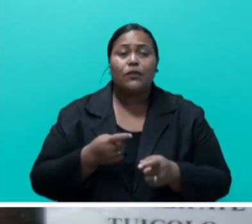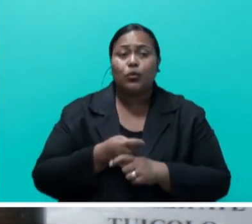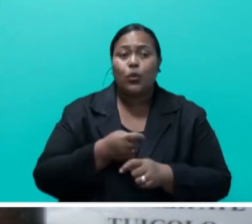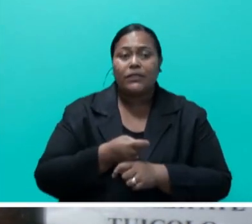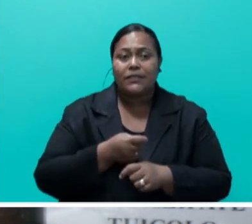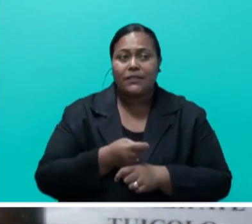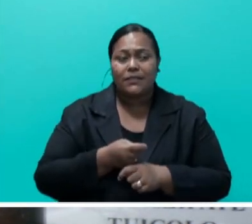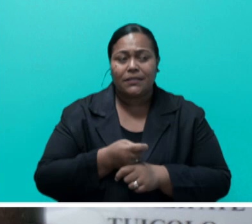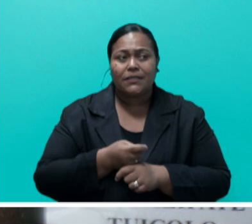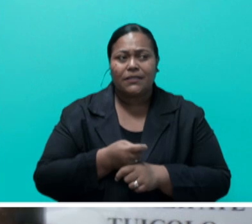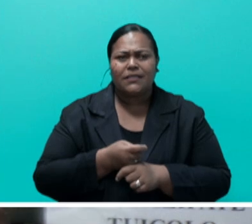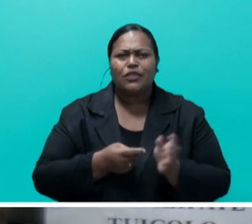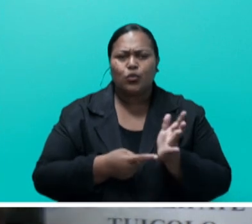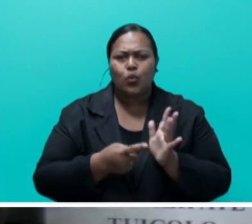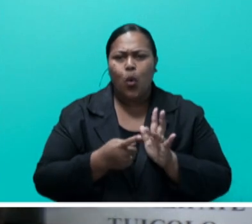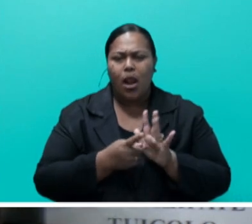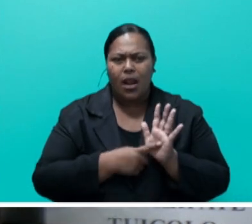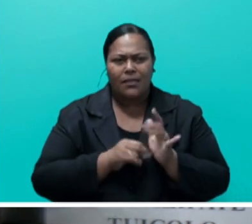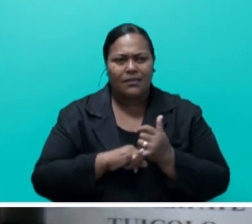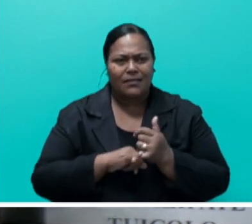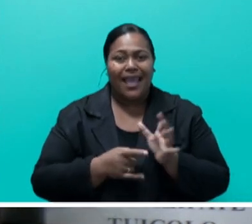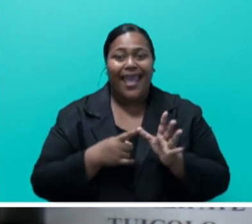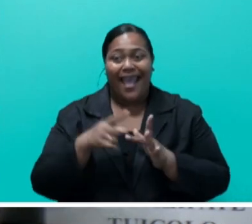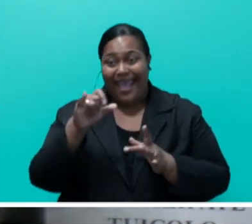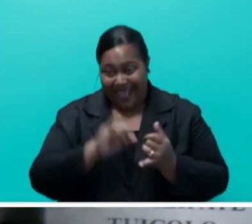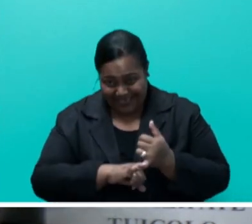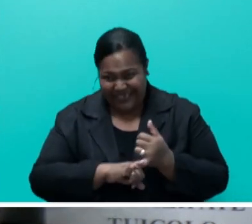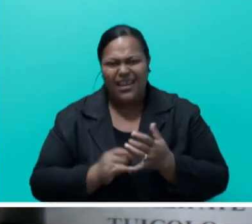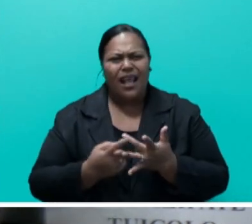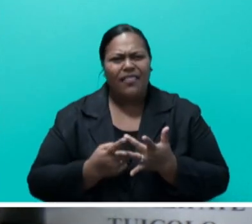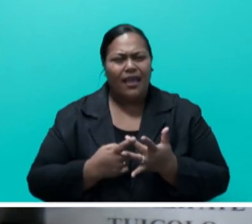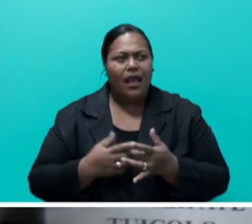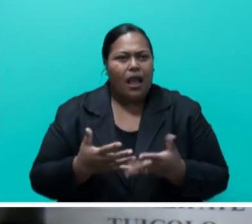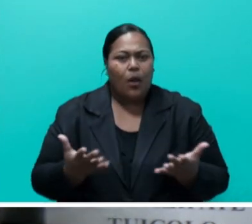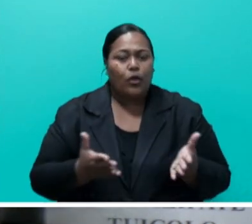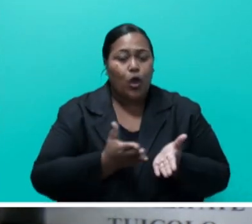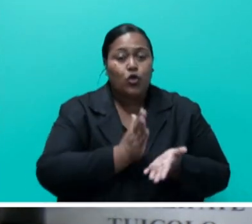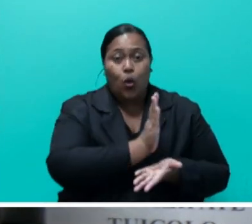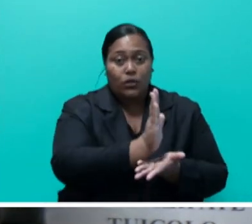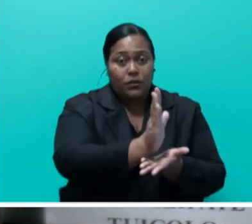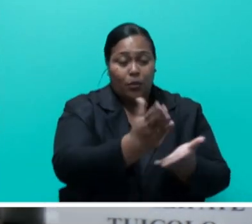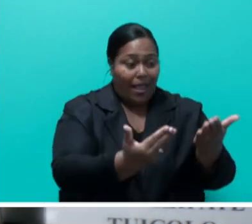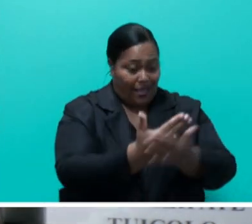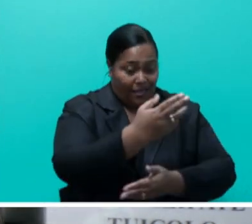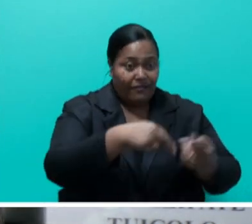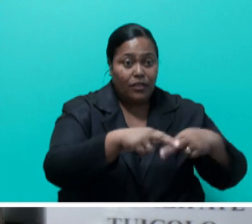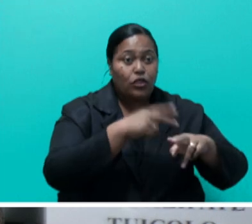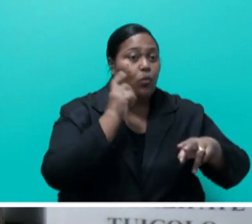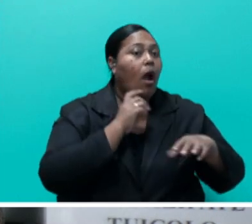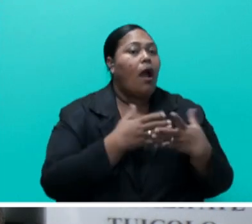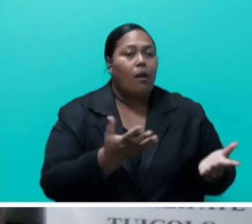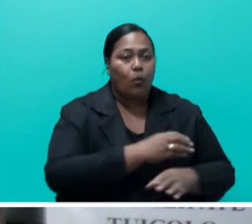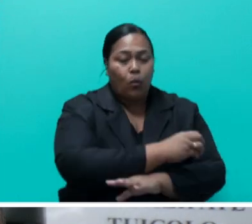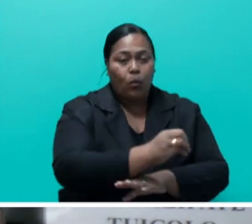the AIS and to get the global positioning of the ships, the yacht which enters the waters? How are you utilizing